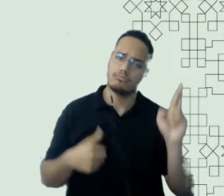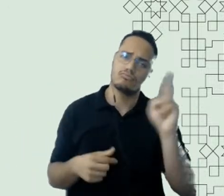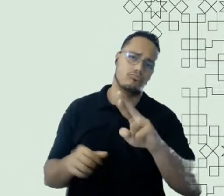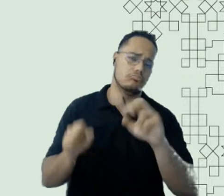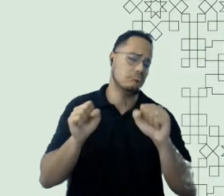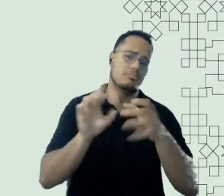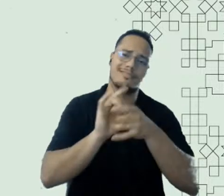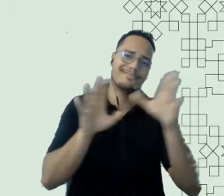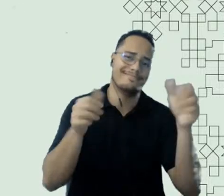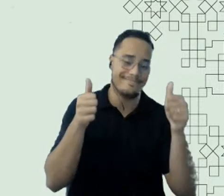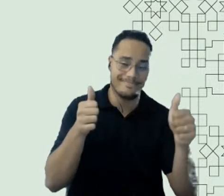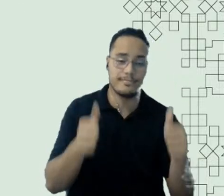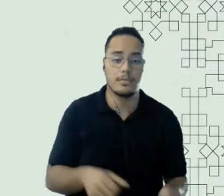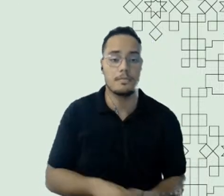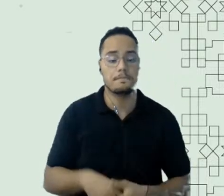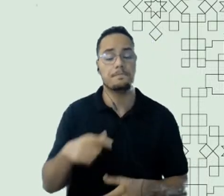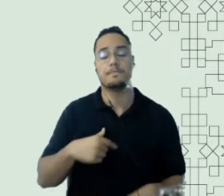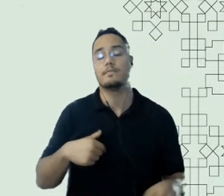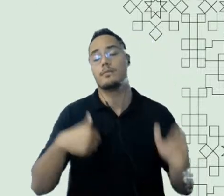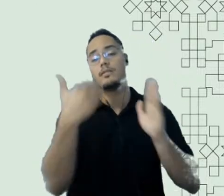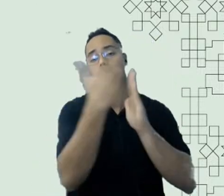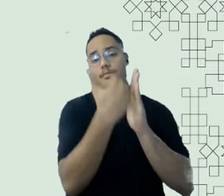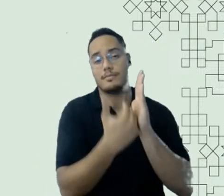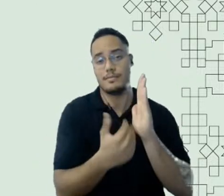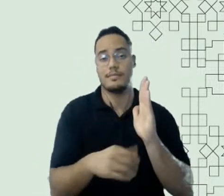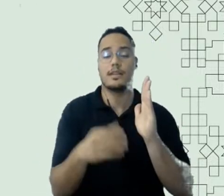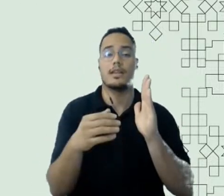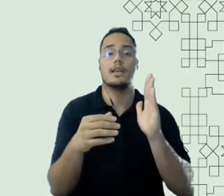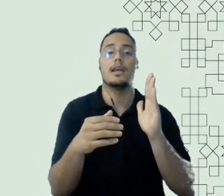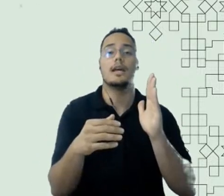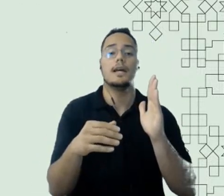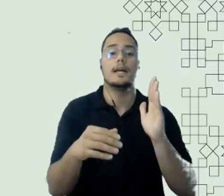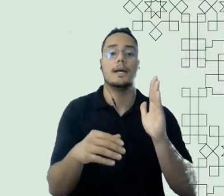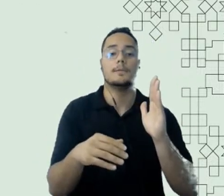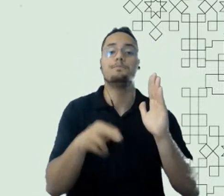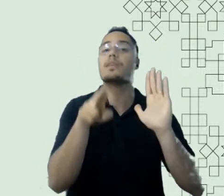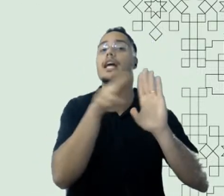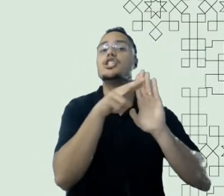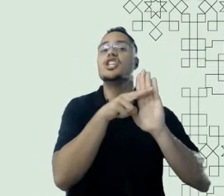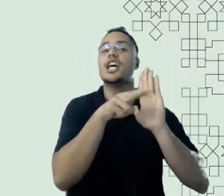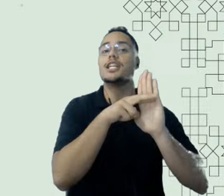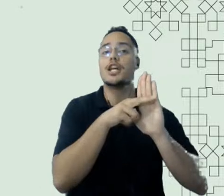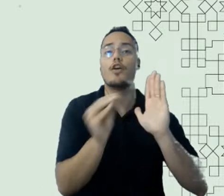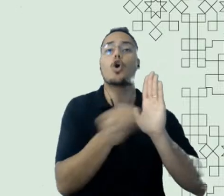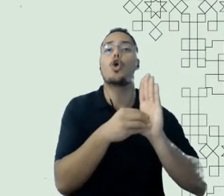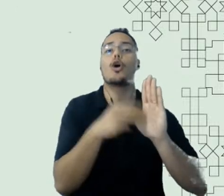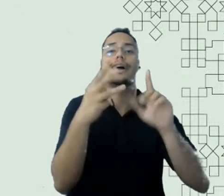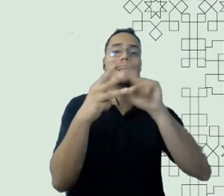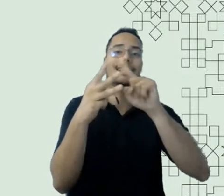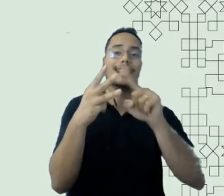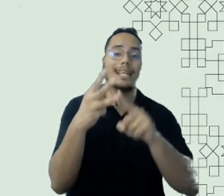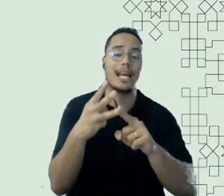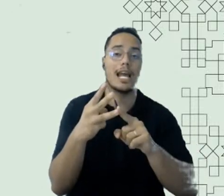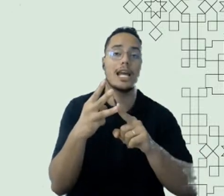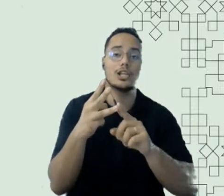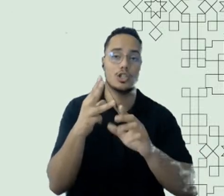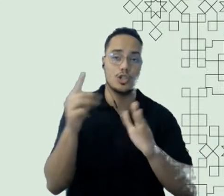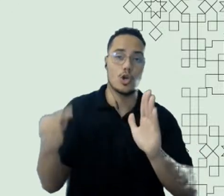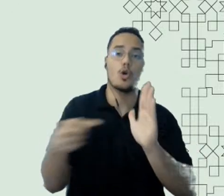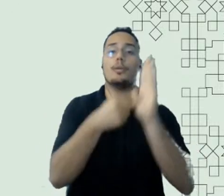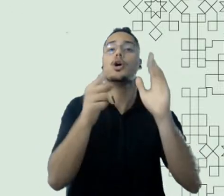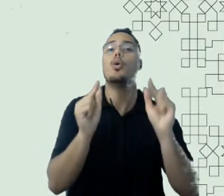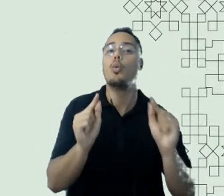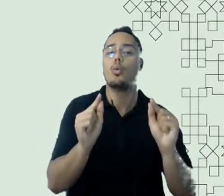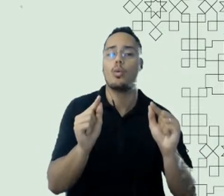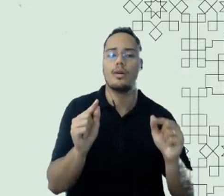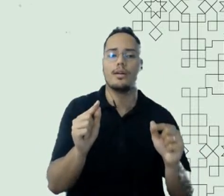also appearing in the preamble. So the preamble says at some point, new uses have emerged, as well as new actors